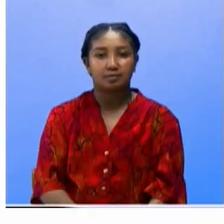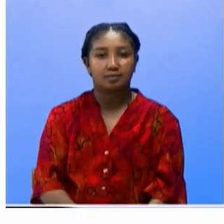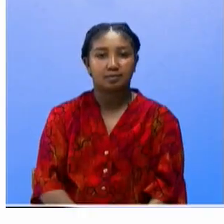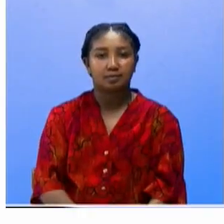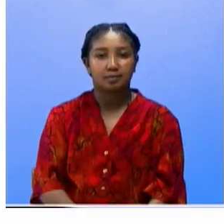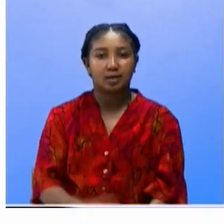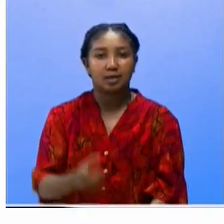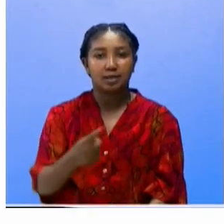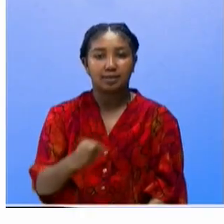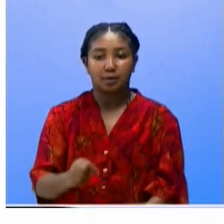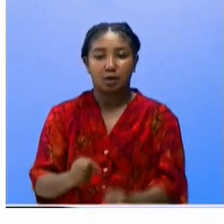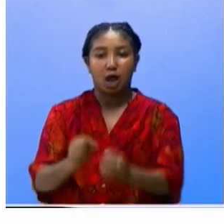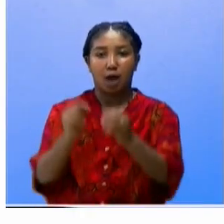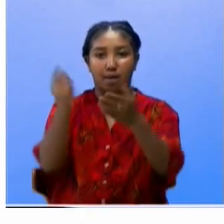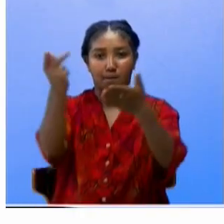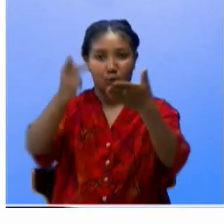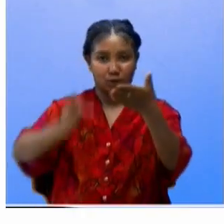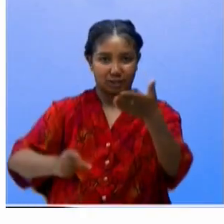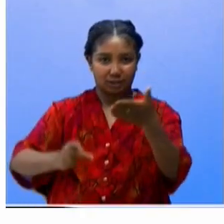the project.